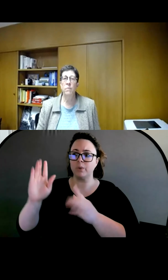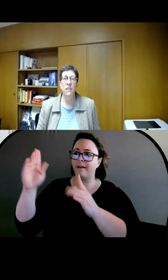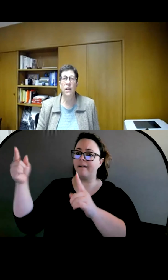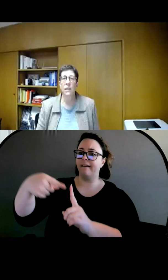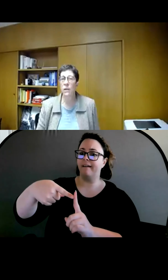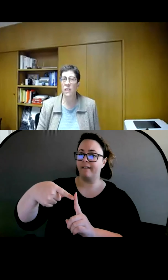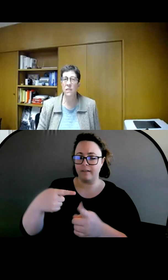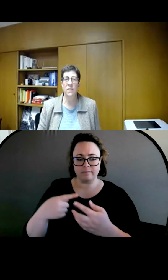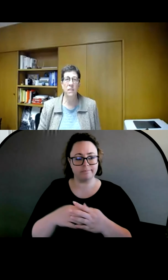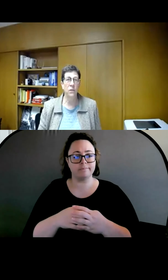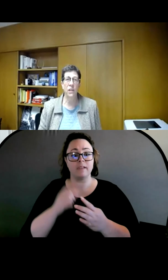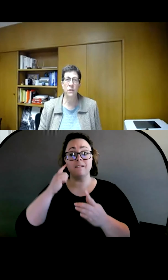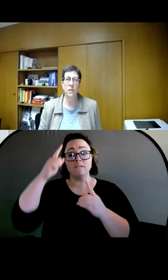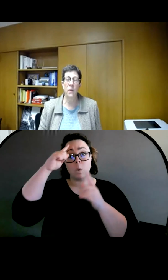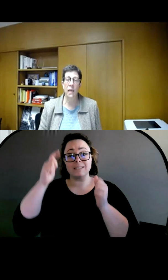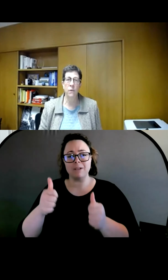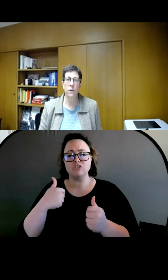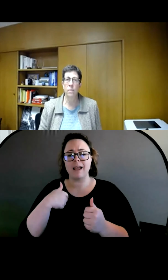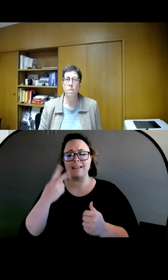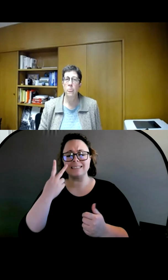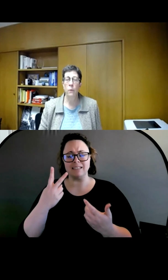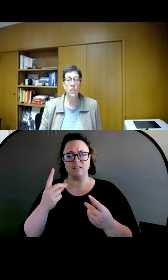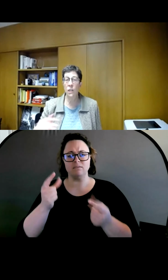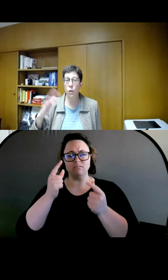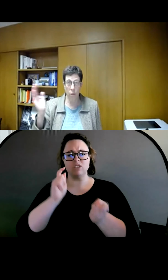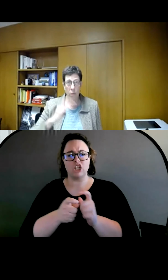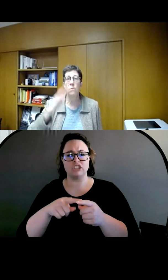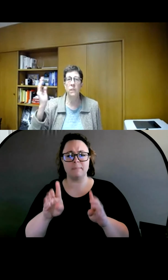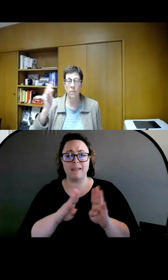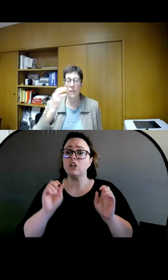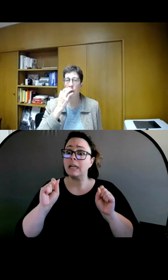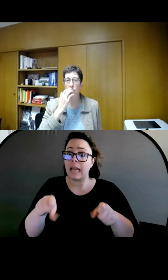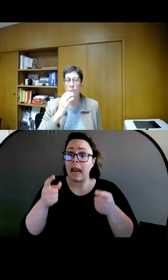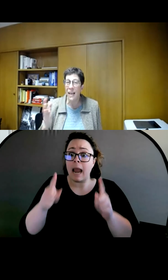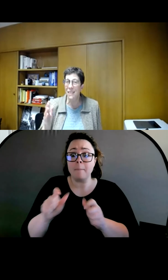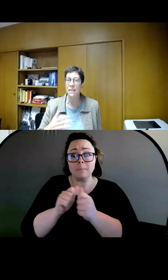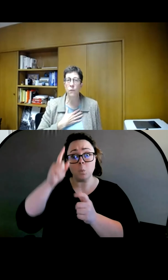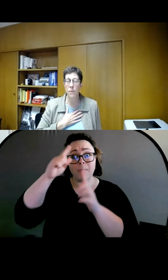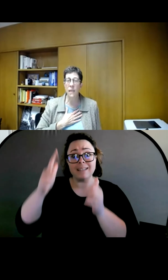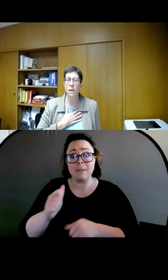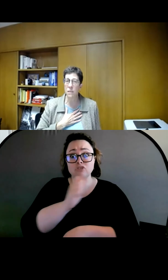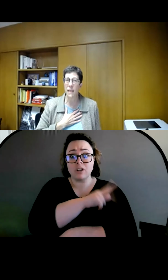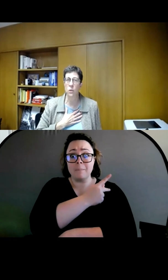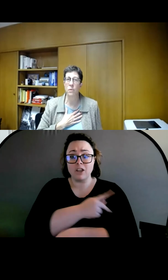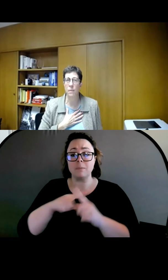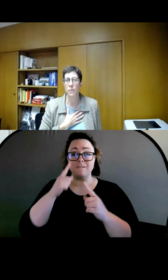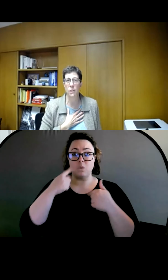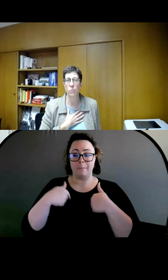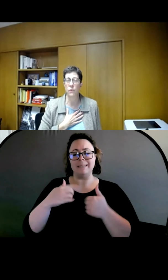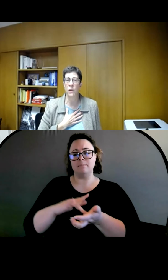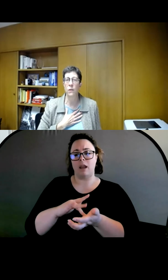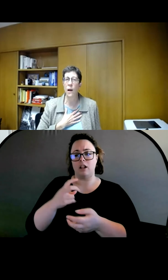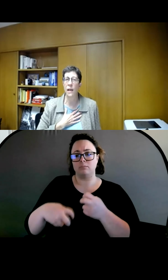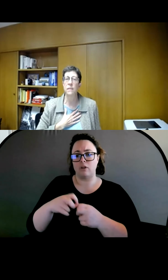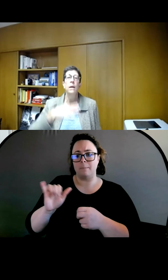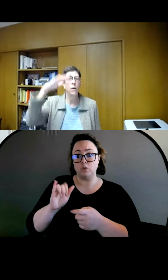with dementia, I look at things like sudden changes in behavior, which can occur with dementia, but for me, it's a medical problem until